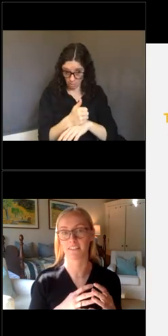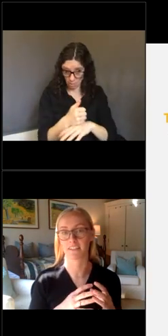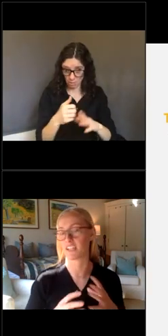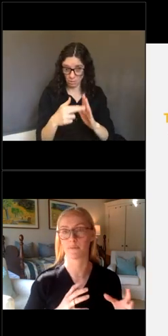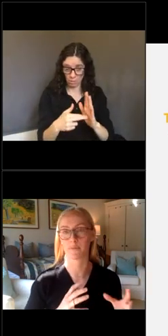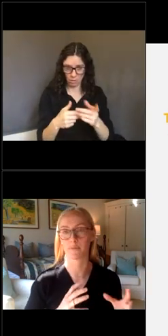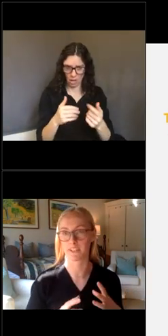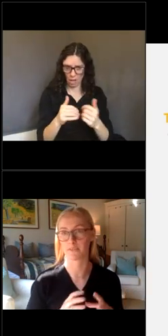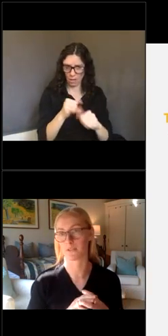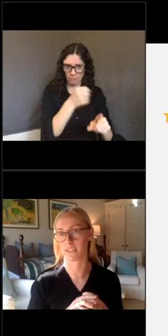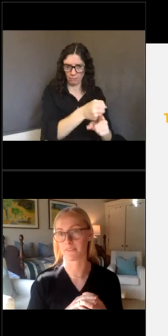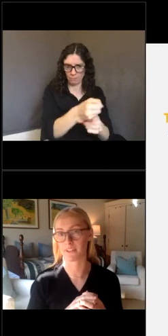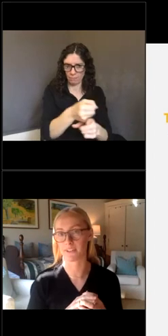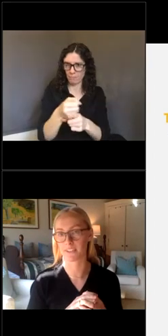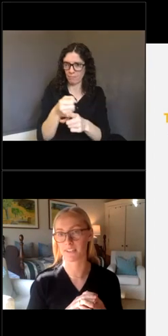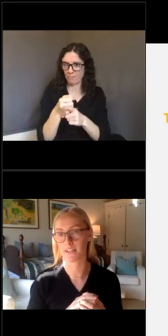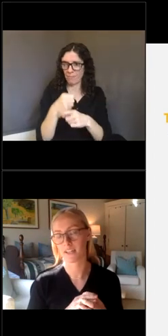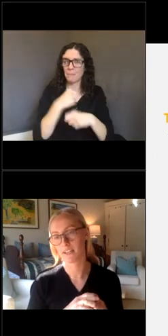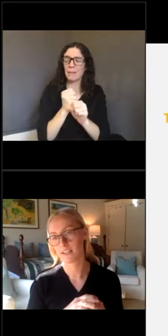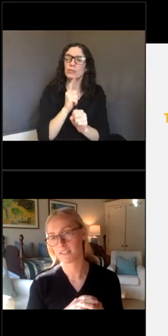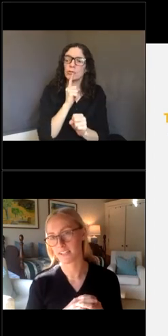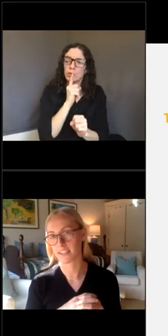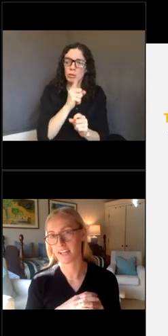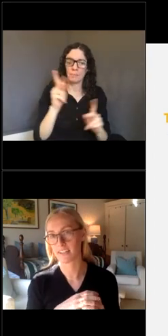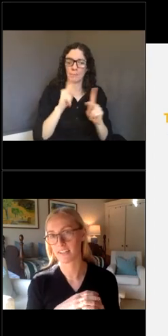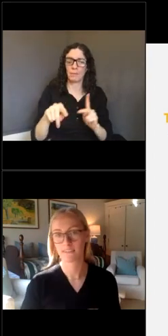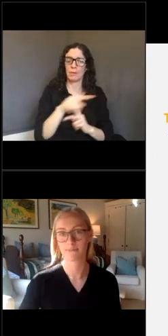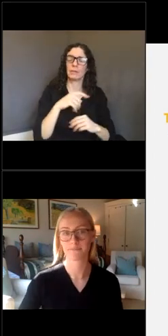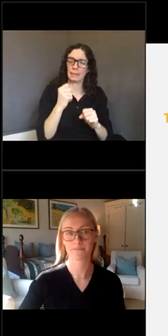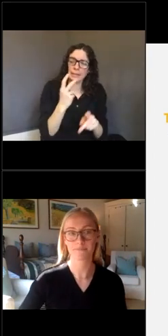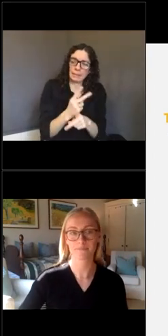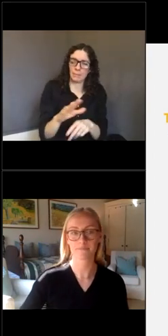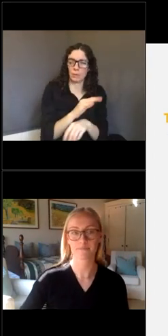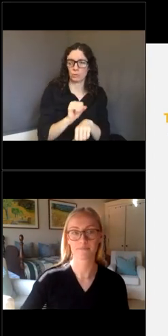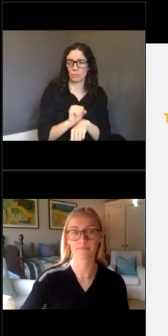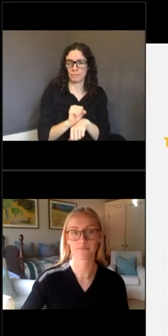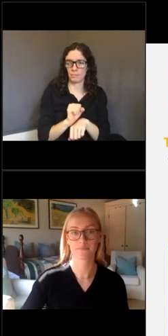and sustainability of local livelihoods. Next slide.